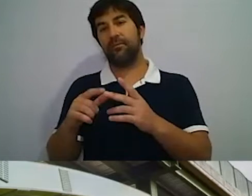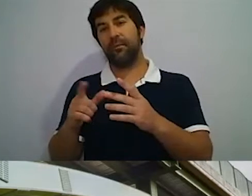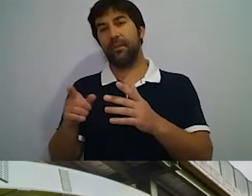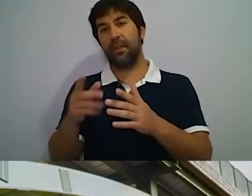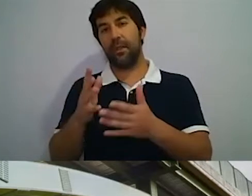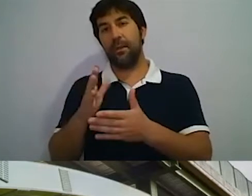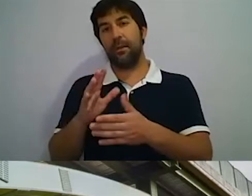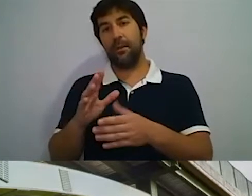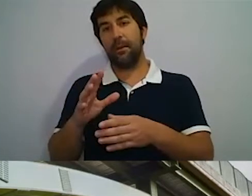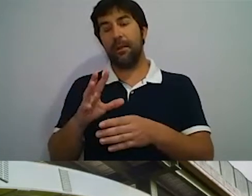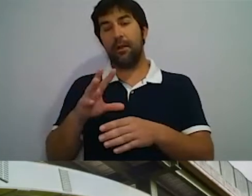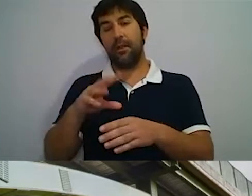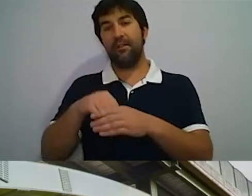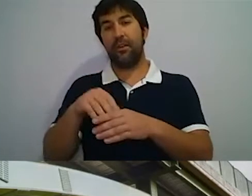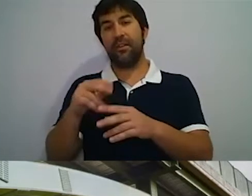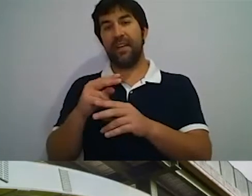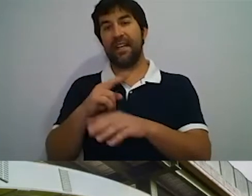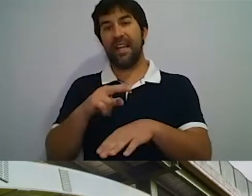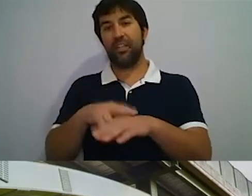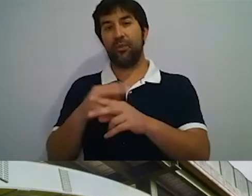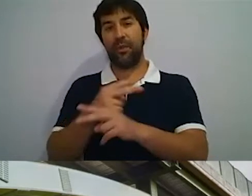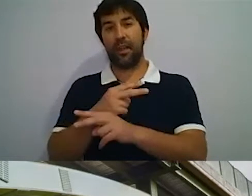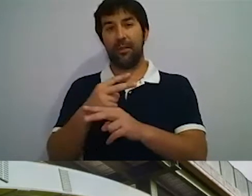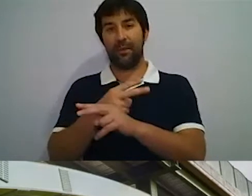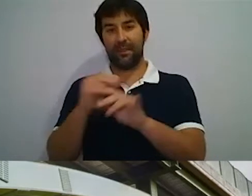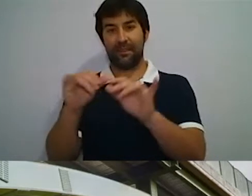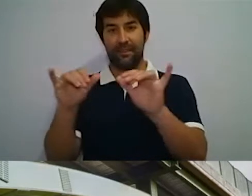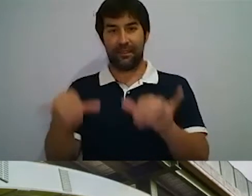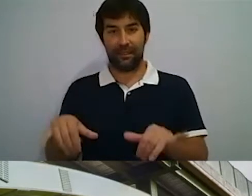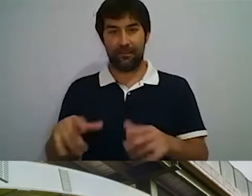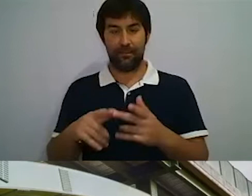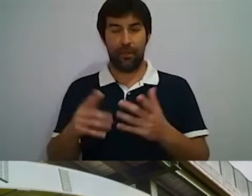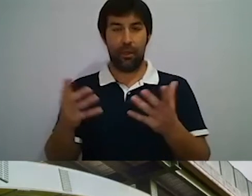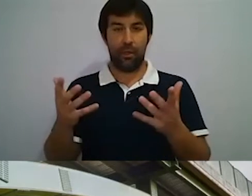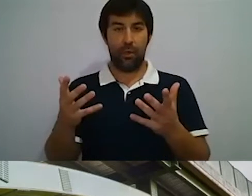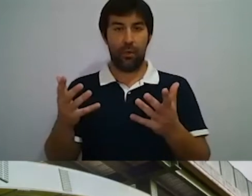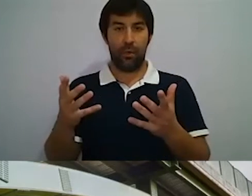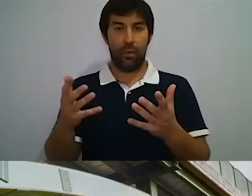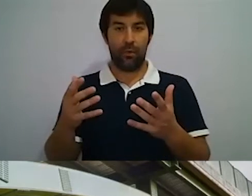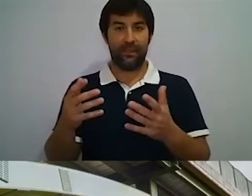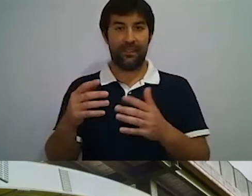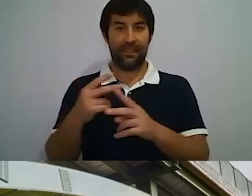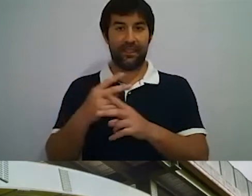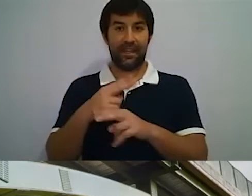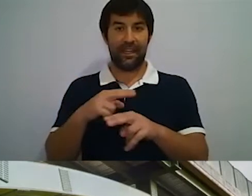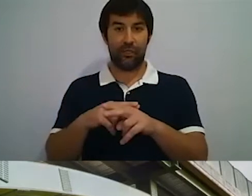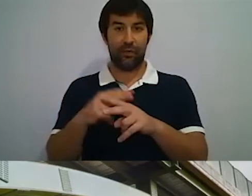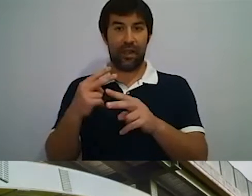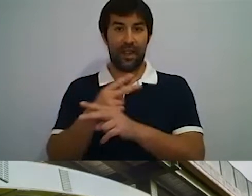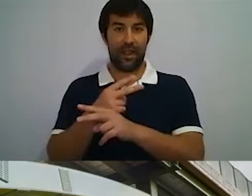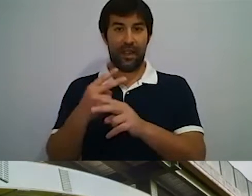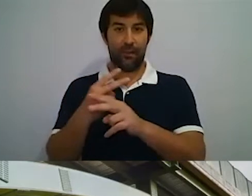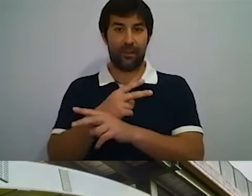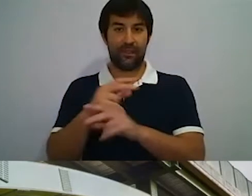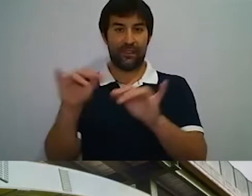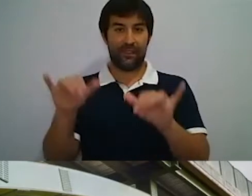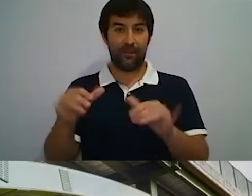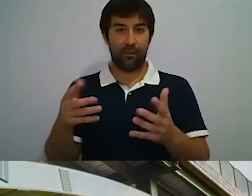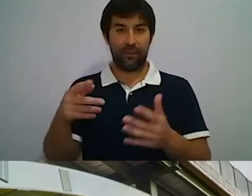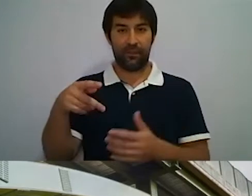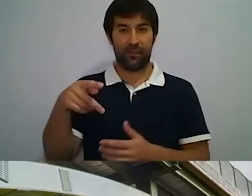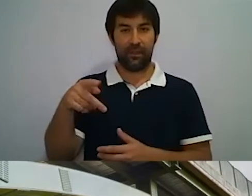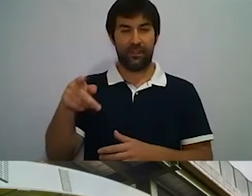critical access to. Traffic calming is a sub-program of the Complete Streets program. It's one that was just introduced